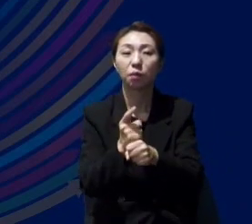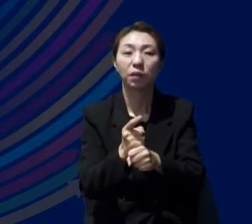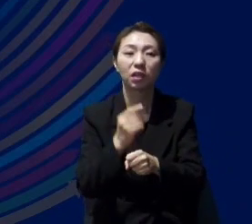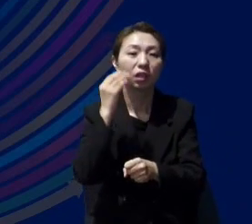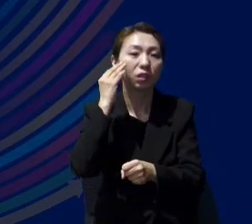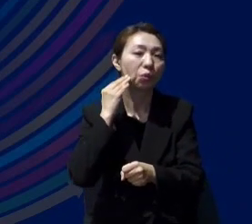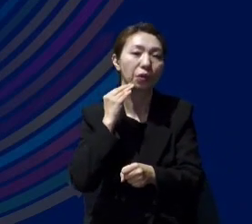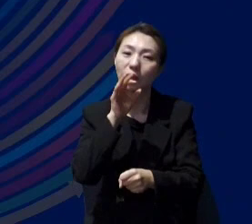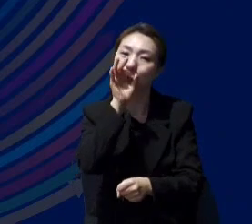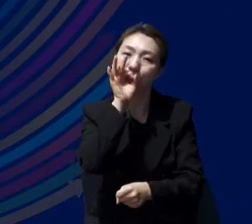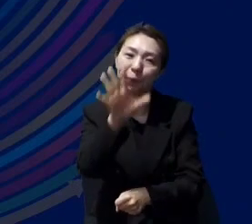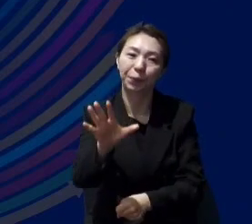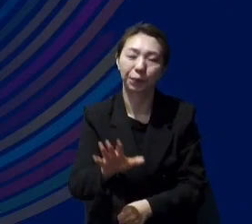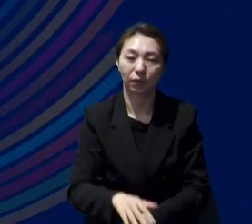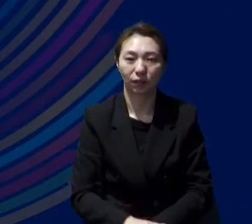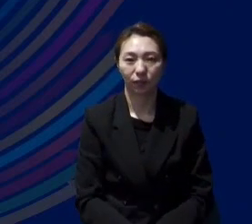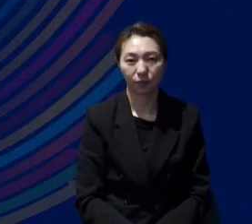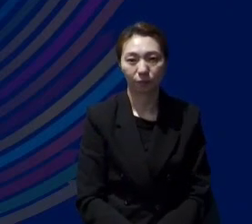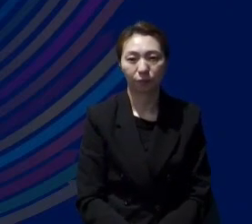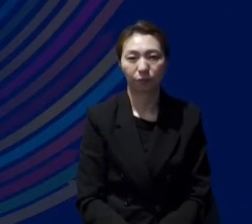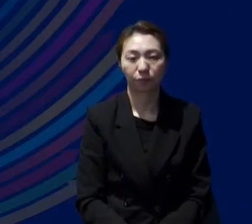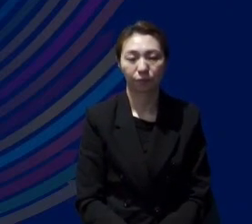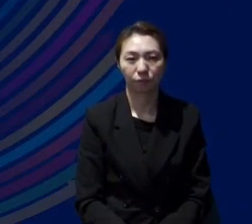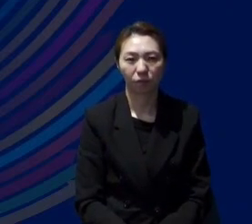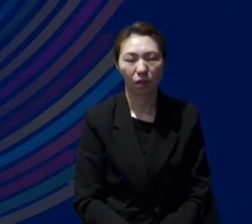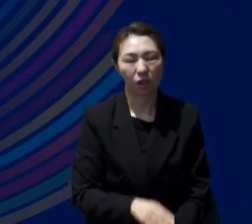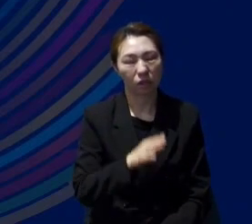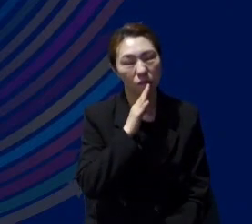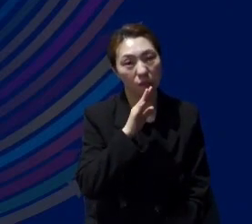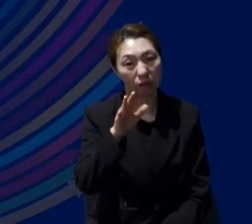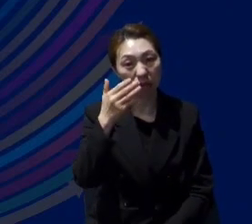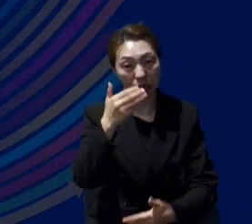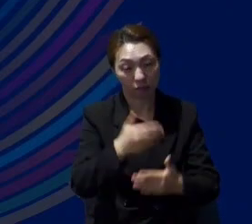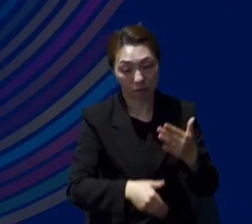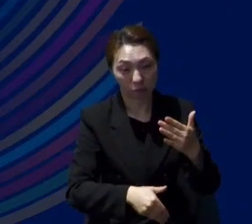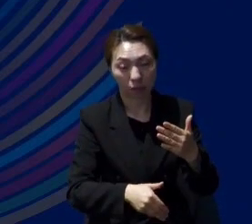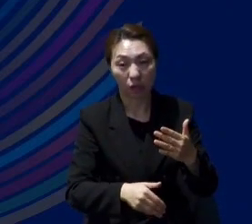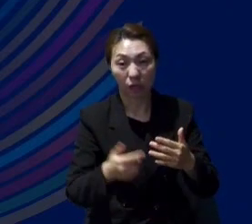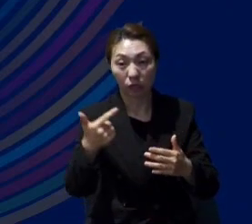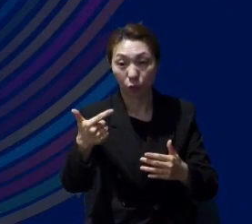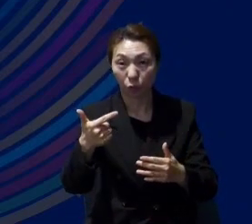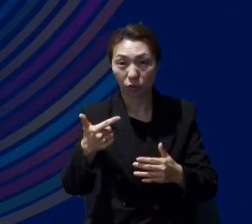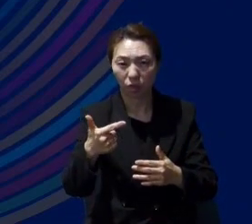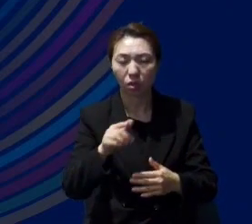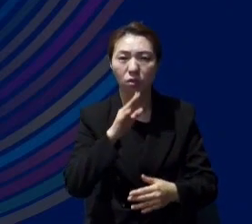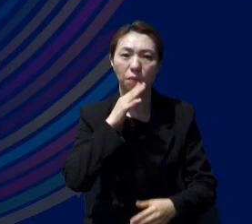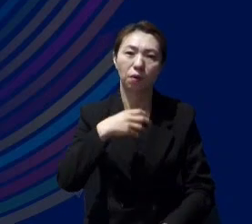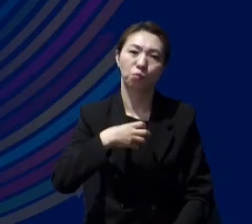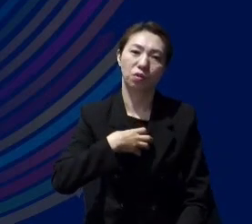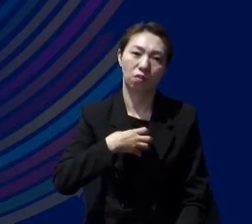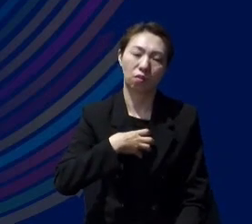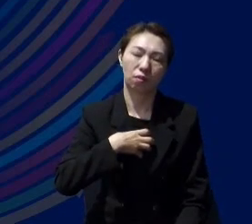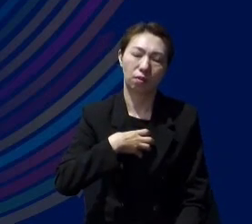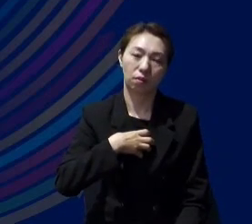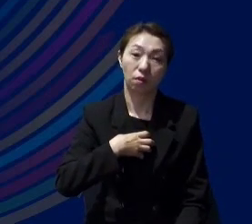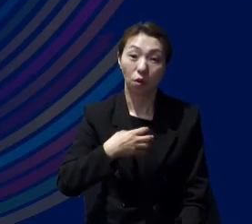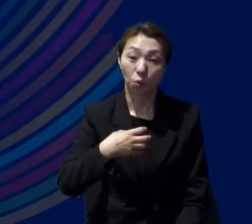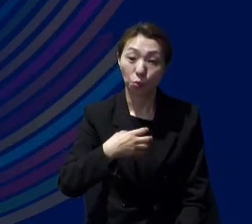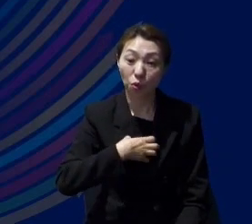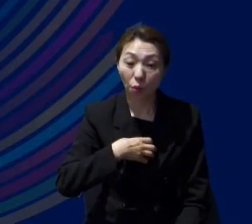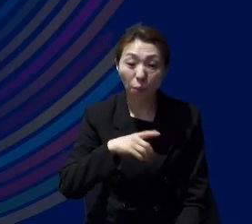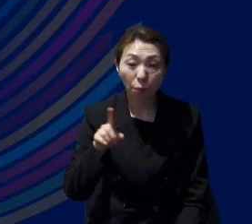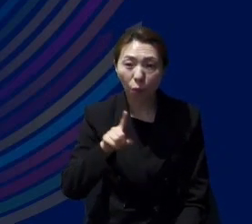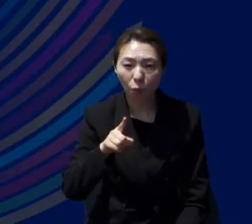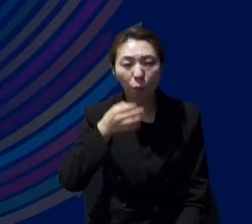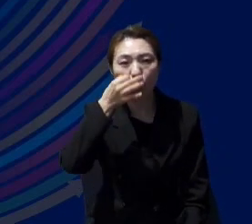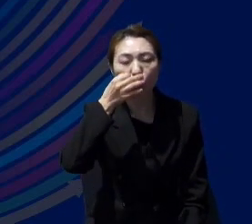if you look at the global risk to humanity, or to all of us, this is from the World